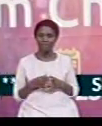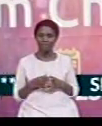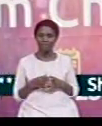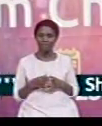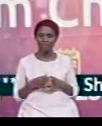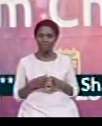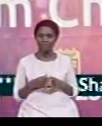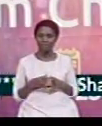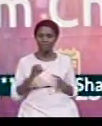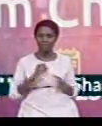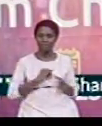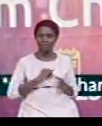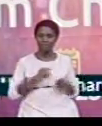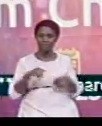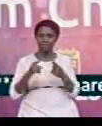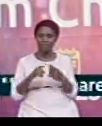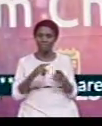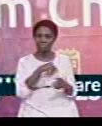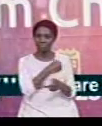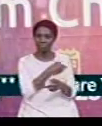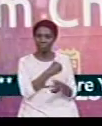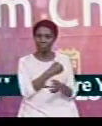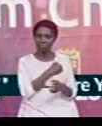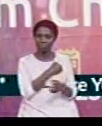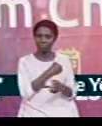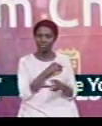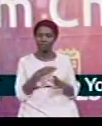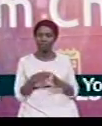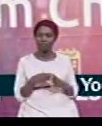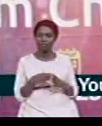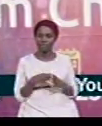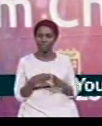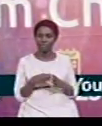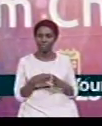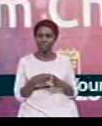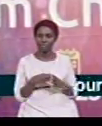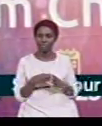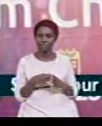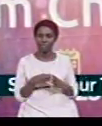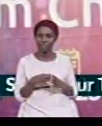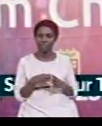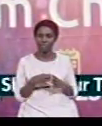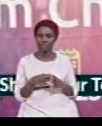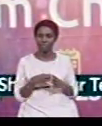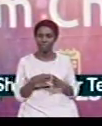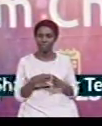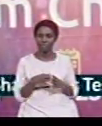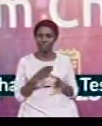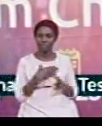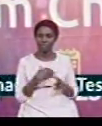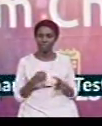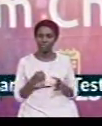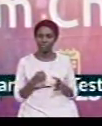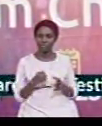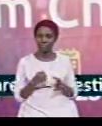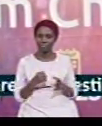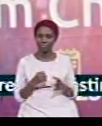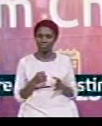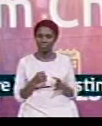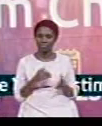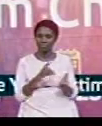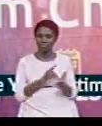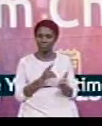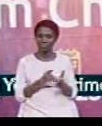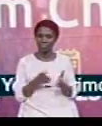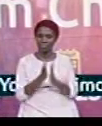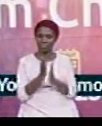I went to the hospital in Kumasi Adventist Ahinsan, and the doctor asked me for